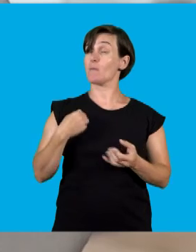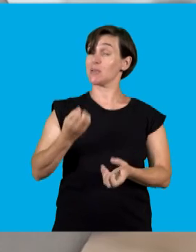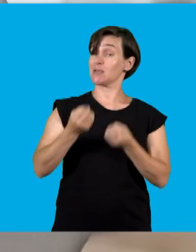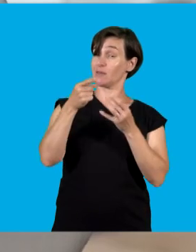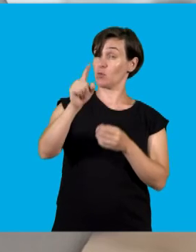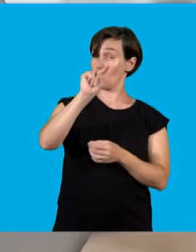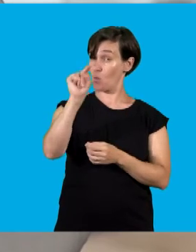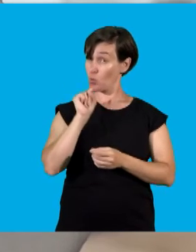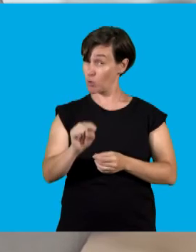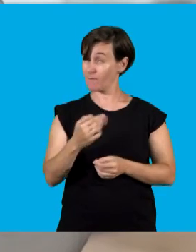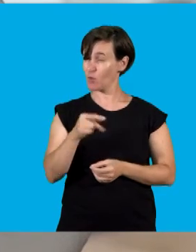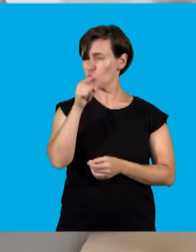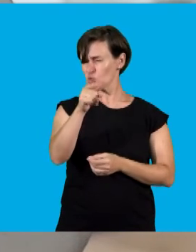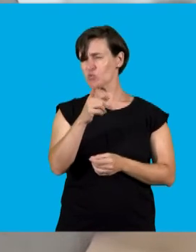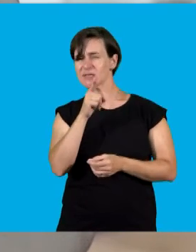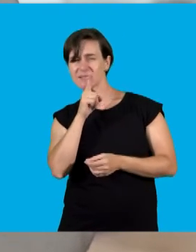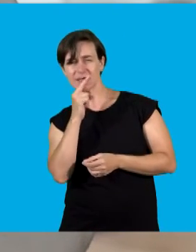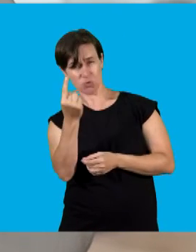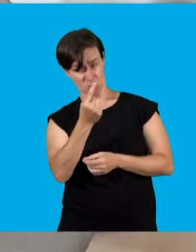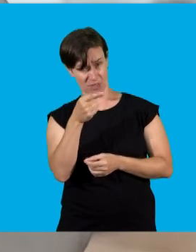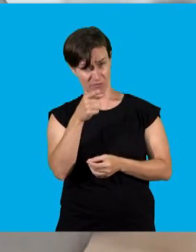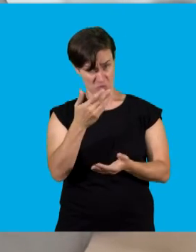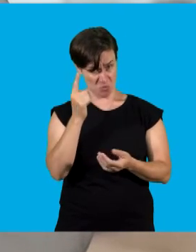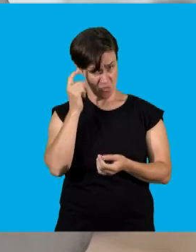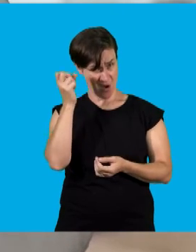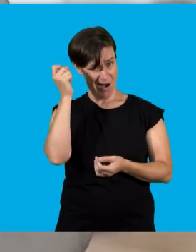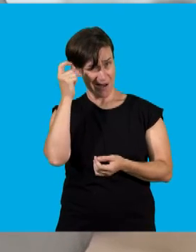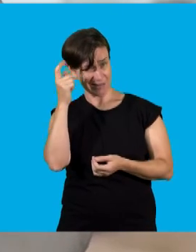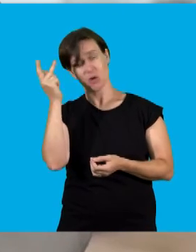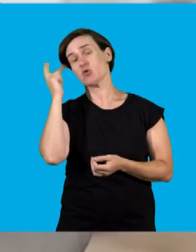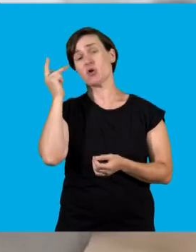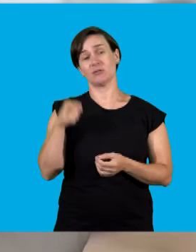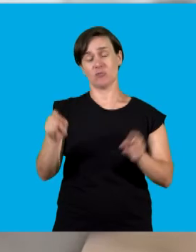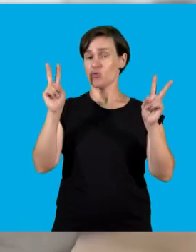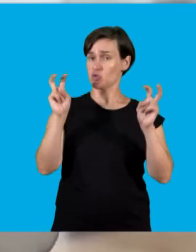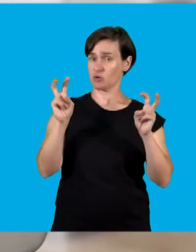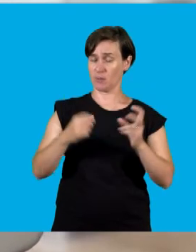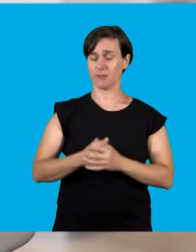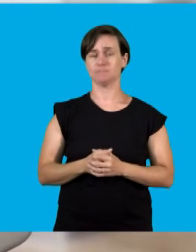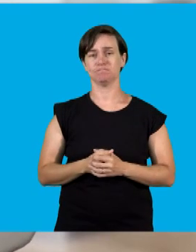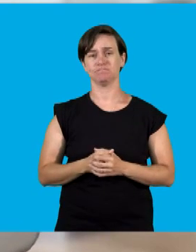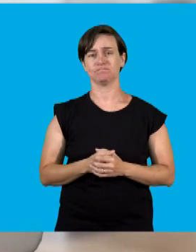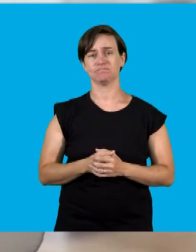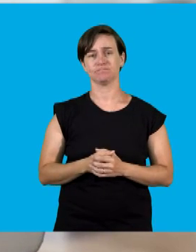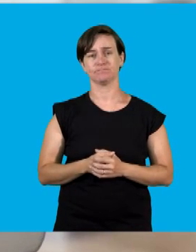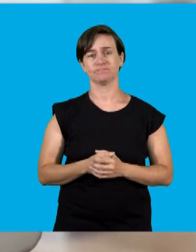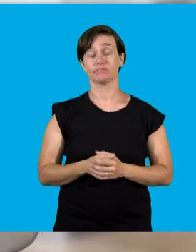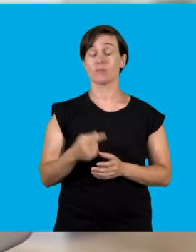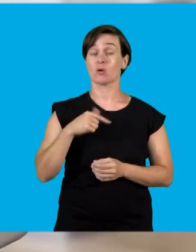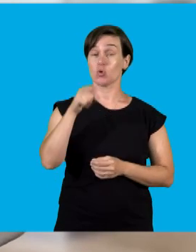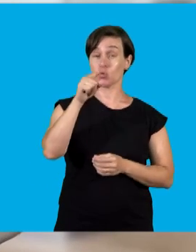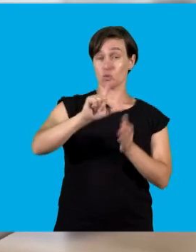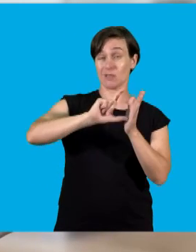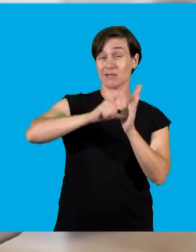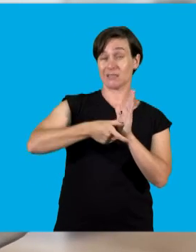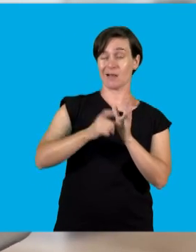a challenging question just for you to see or assess your knowledge of this topic in particular. So you're going